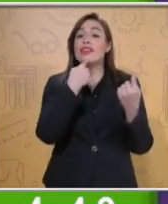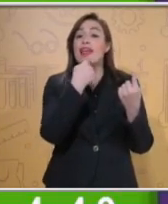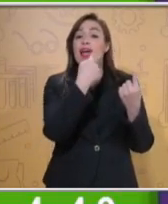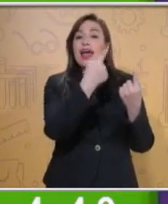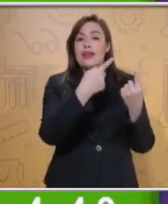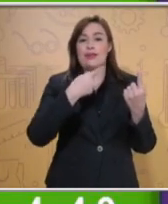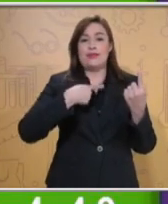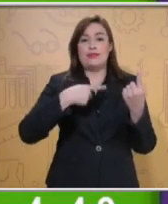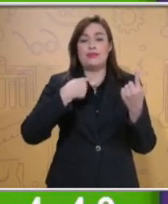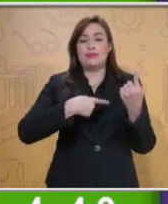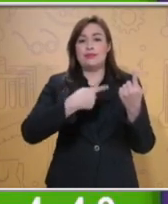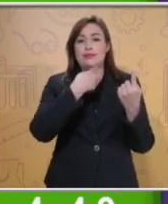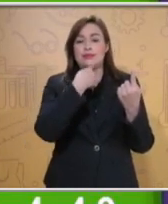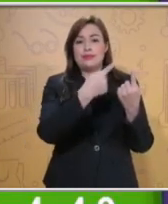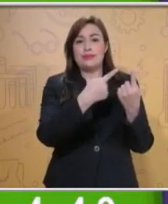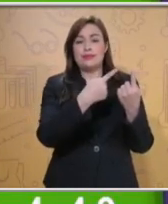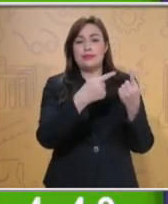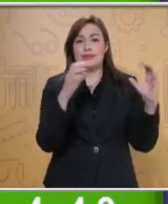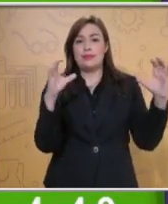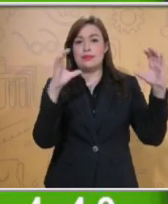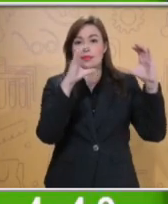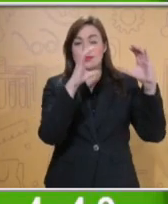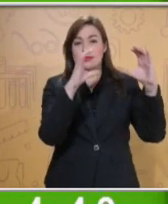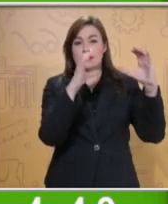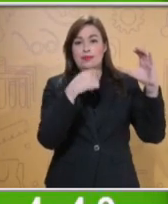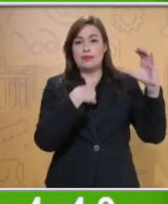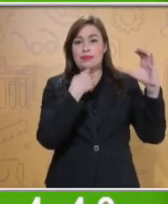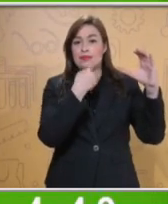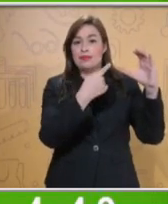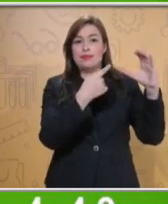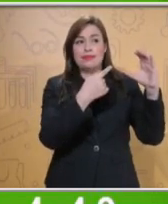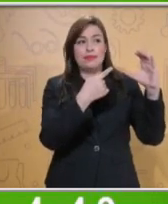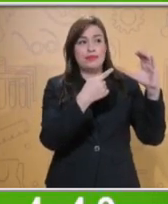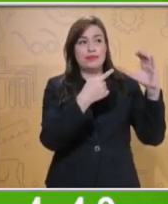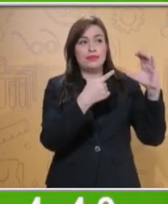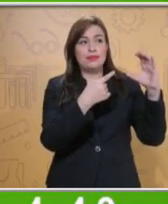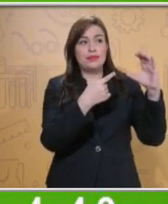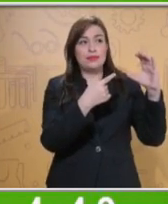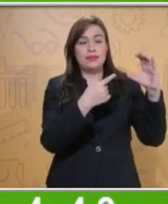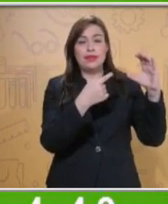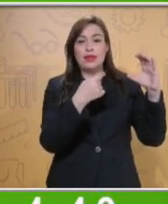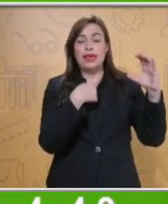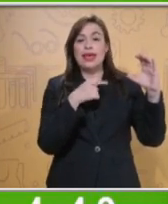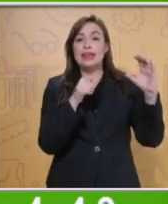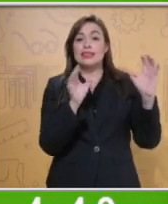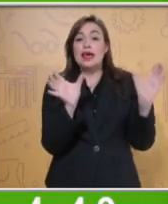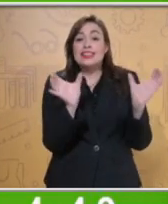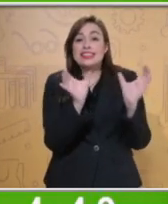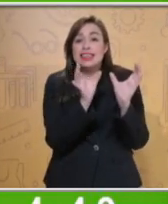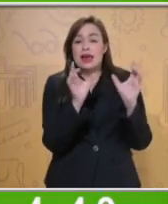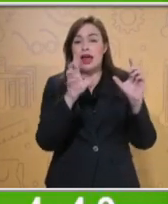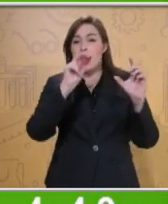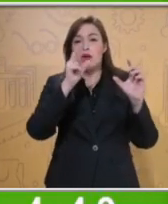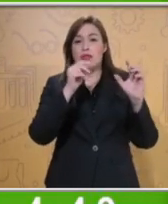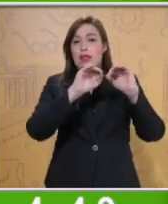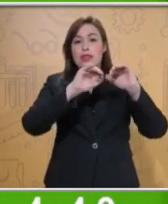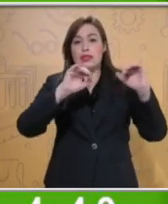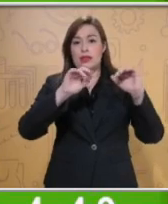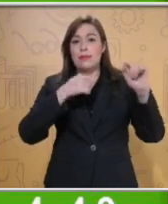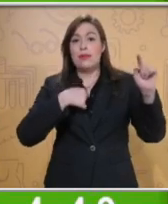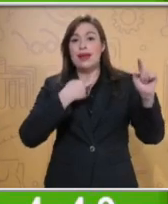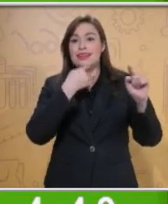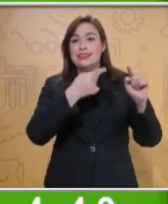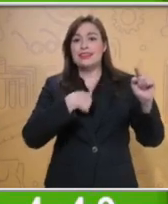This looks like a cloud, but it has the stem closed. Now I have one for